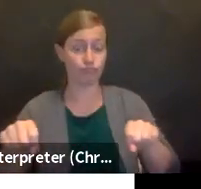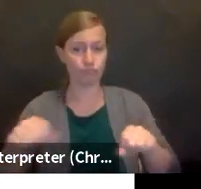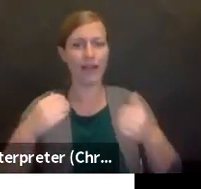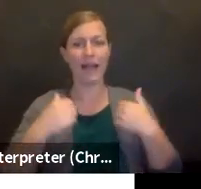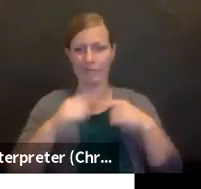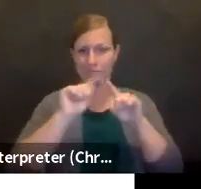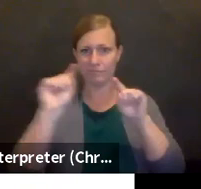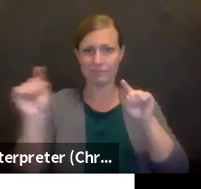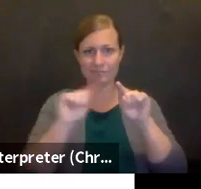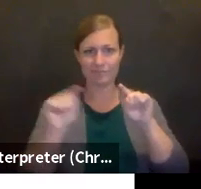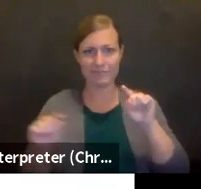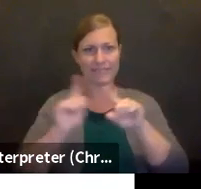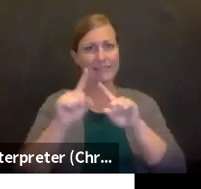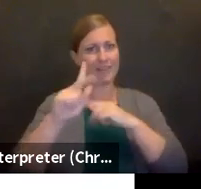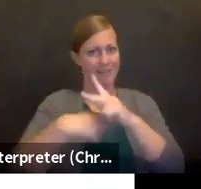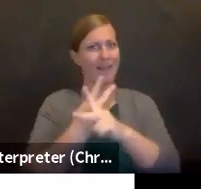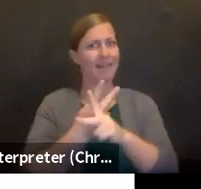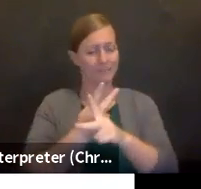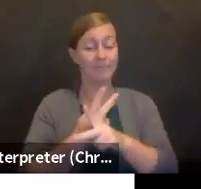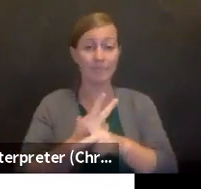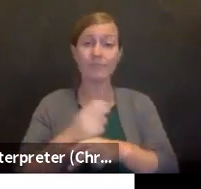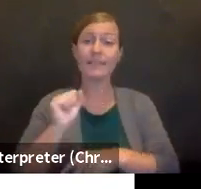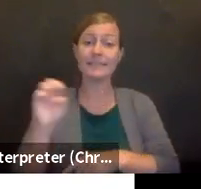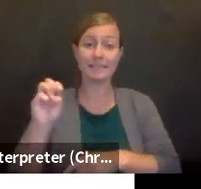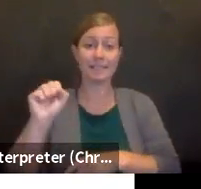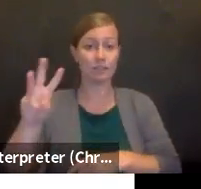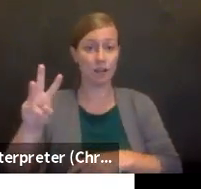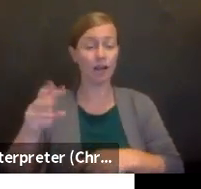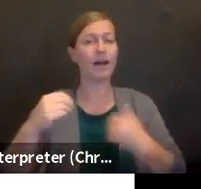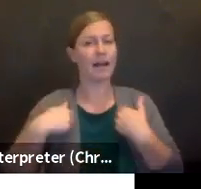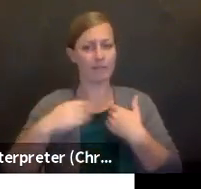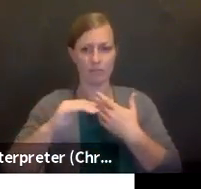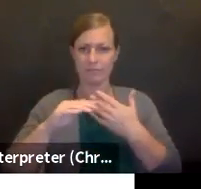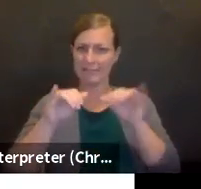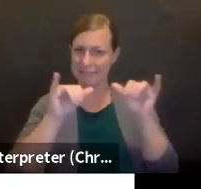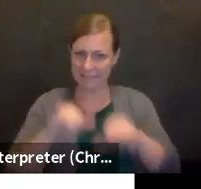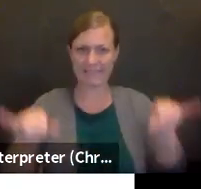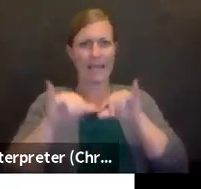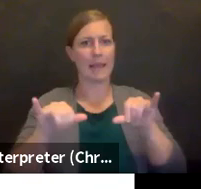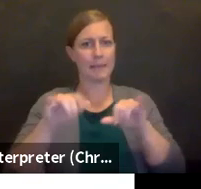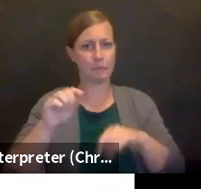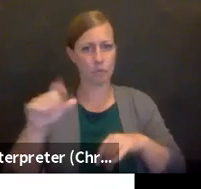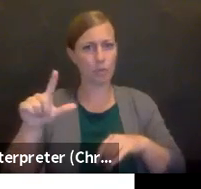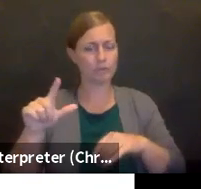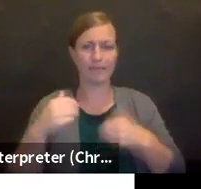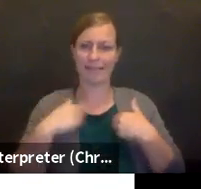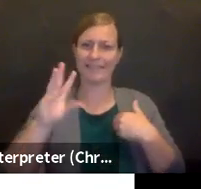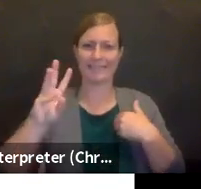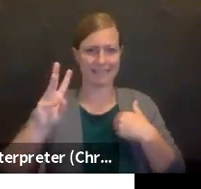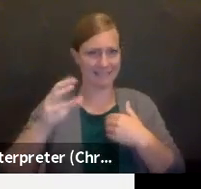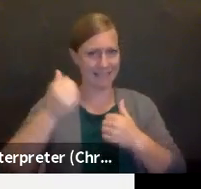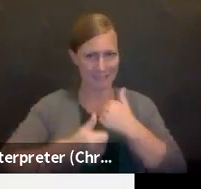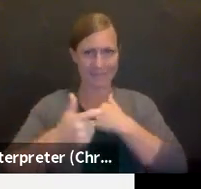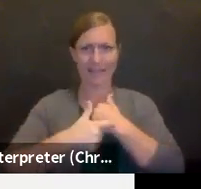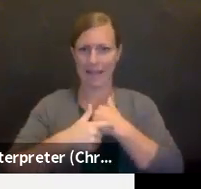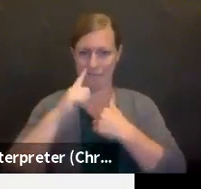add. Every tool in Seesaw is identical. They did this 6 sets of tools that are built in, and these